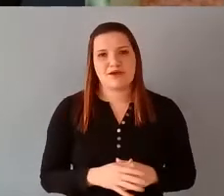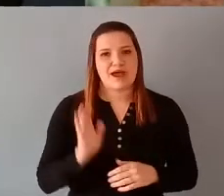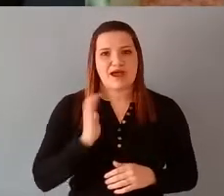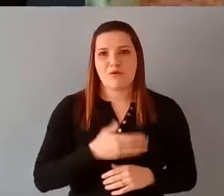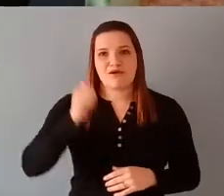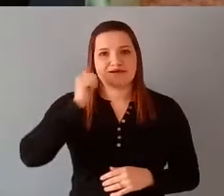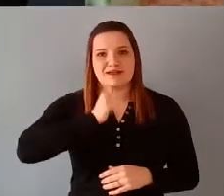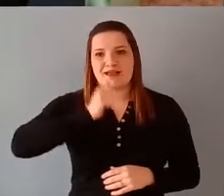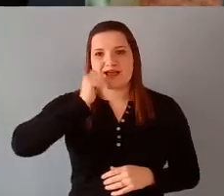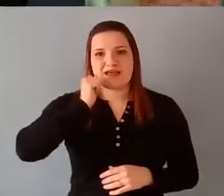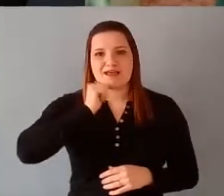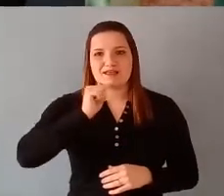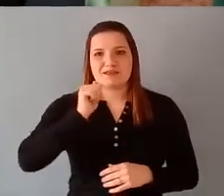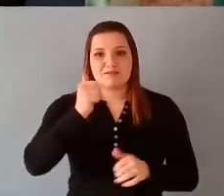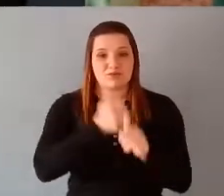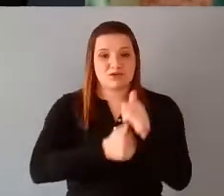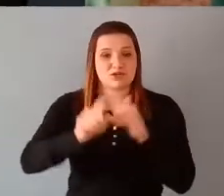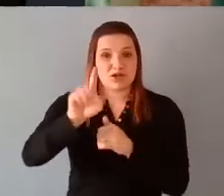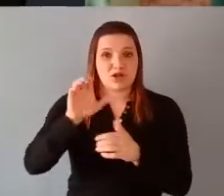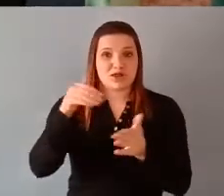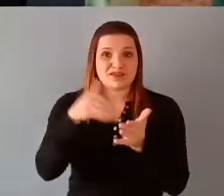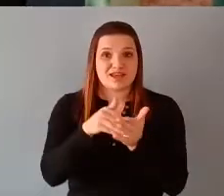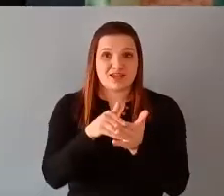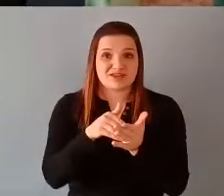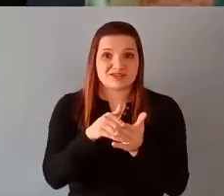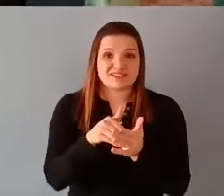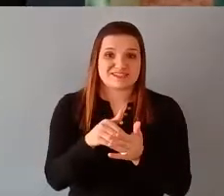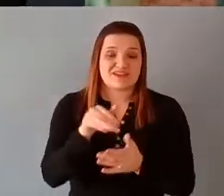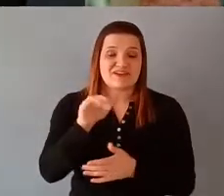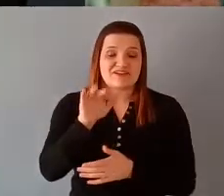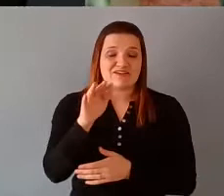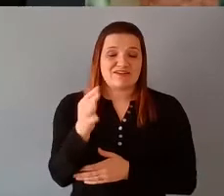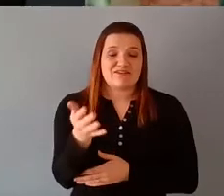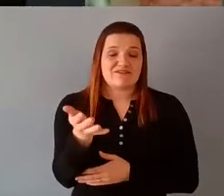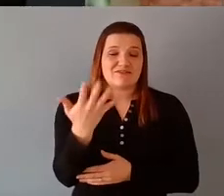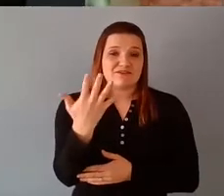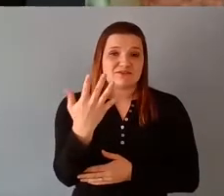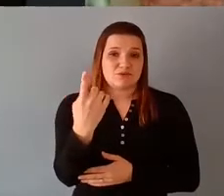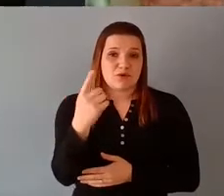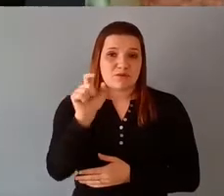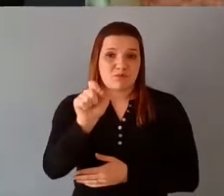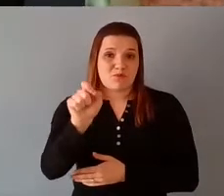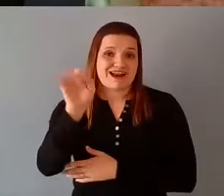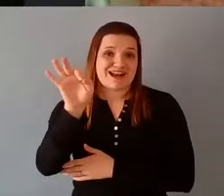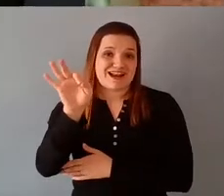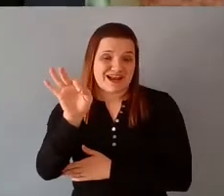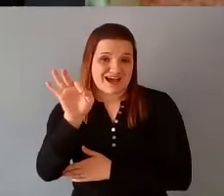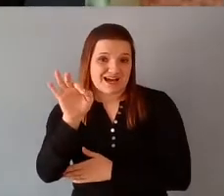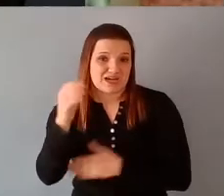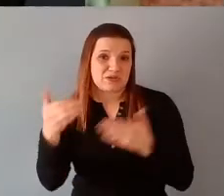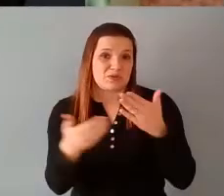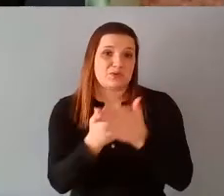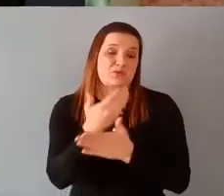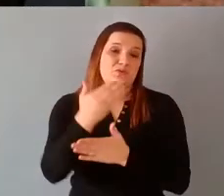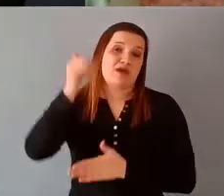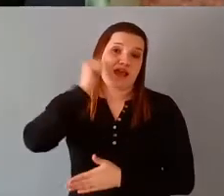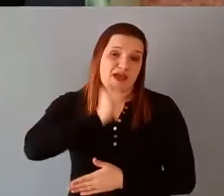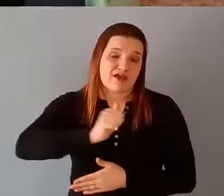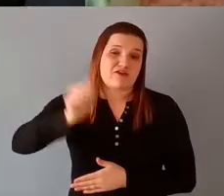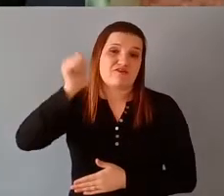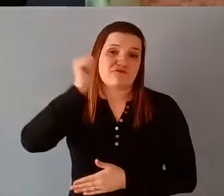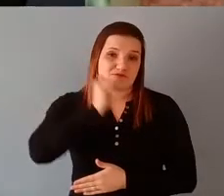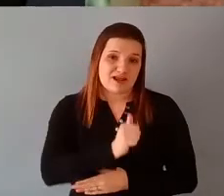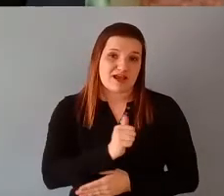per 100,000 is at 51.9 new daily cases, which translates into